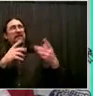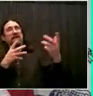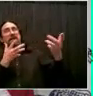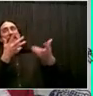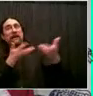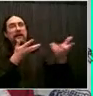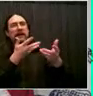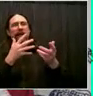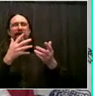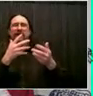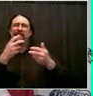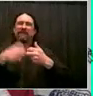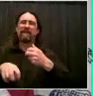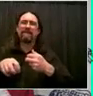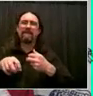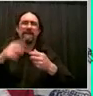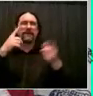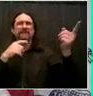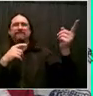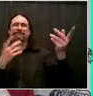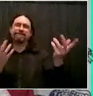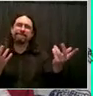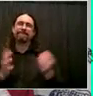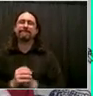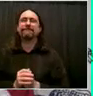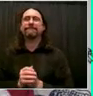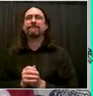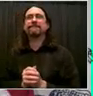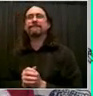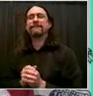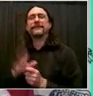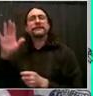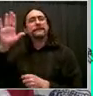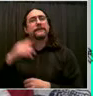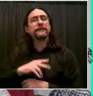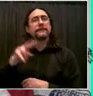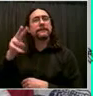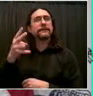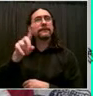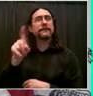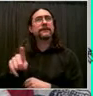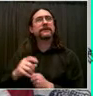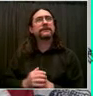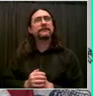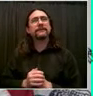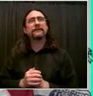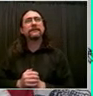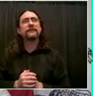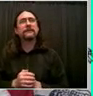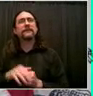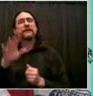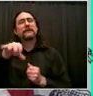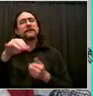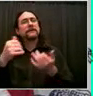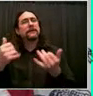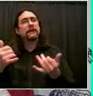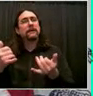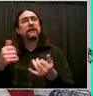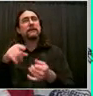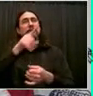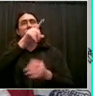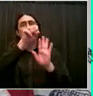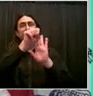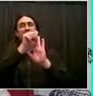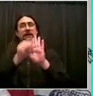away. And are you at all worried about the role the governor will be able to play in terms of making, negotiating